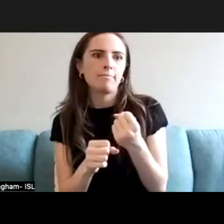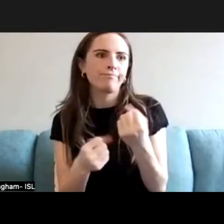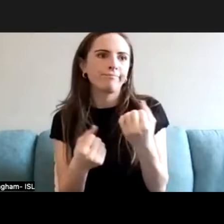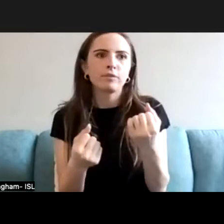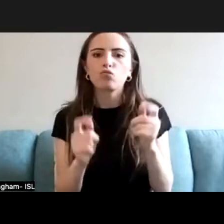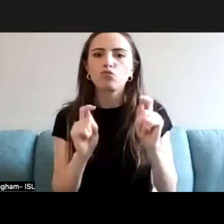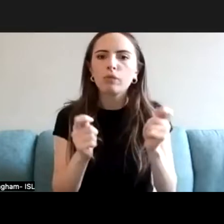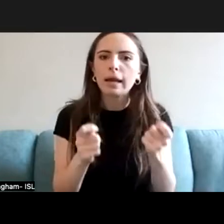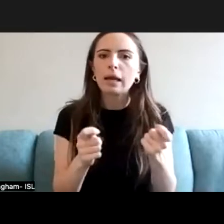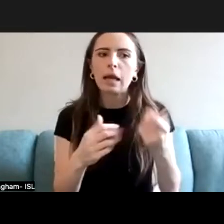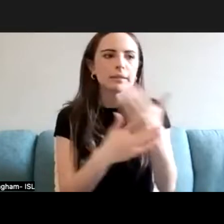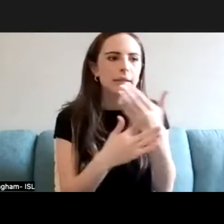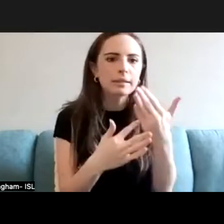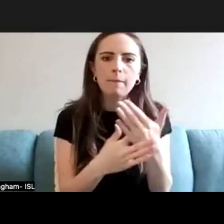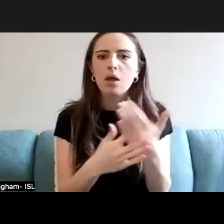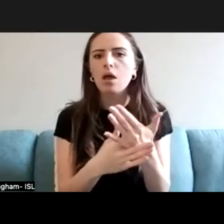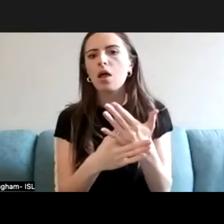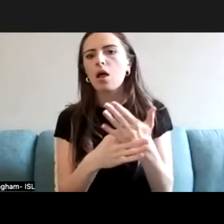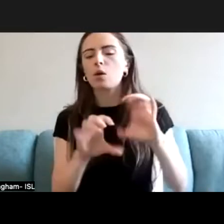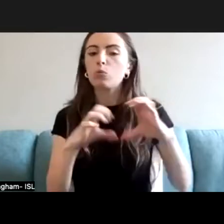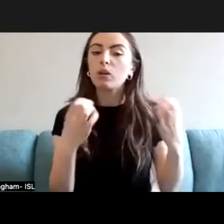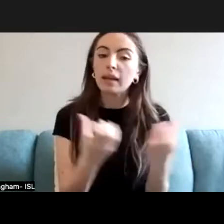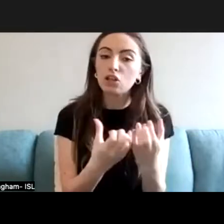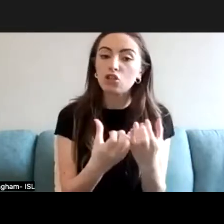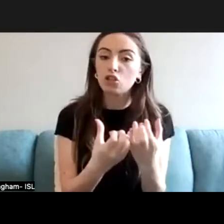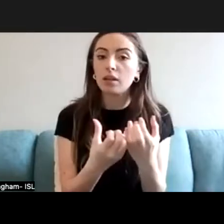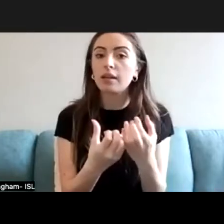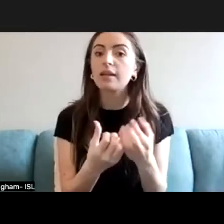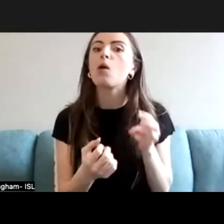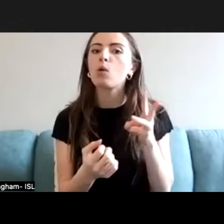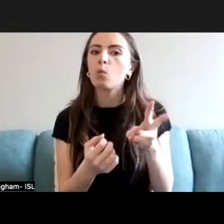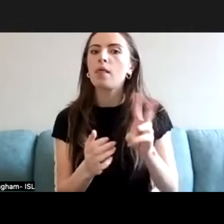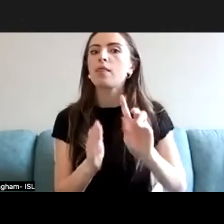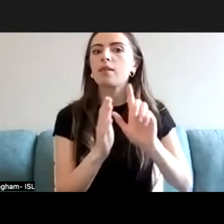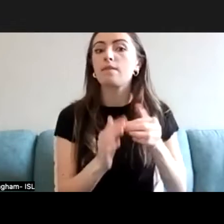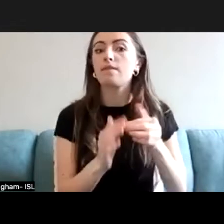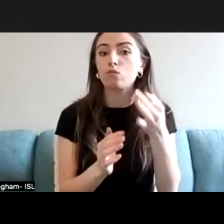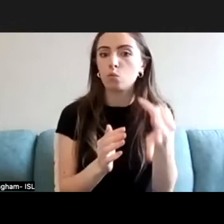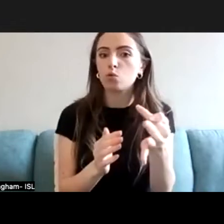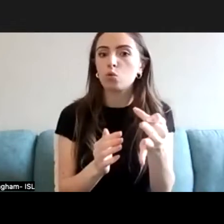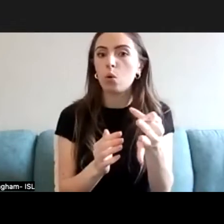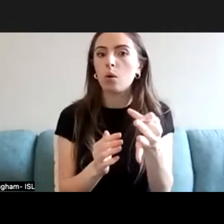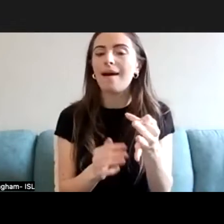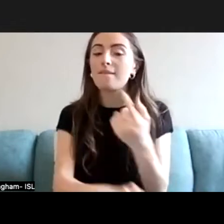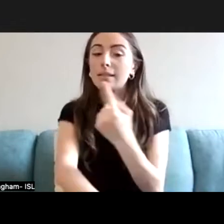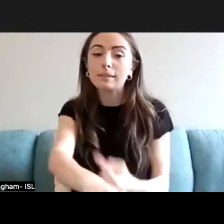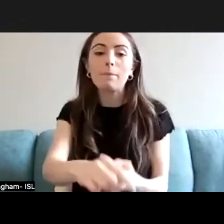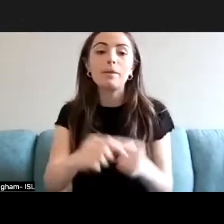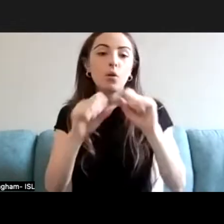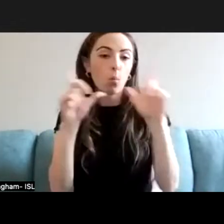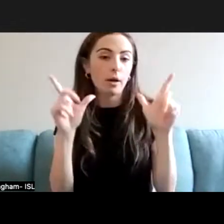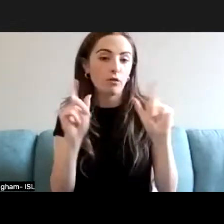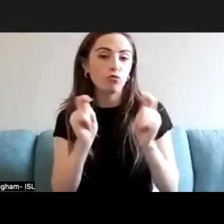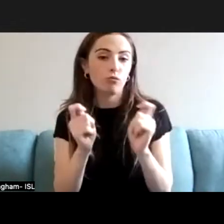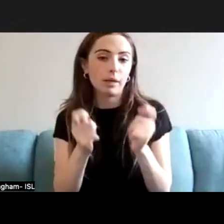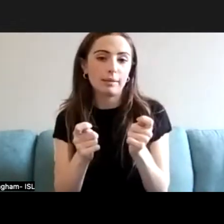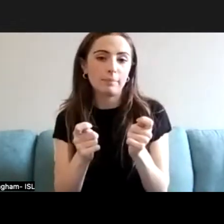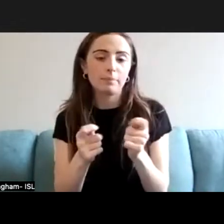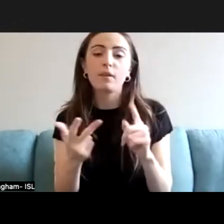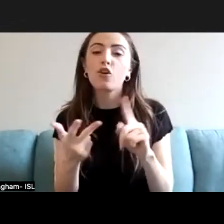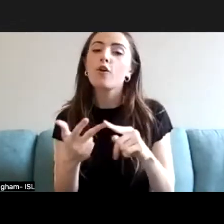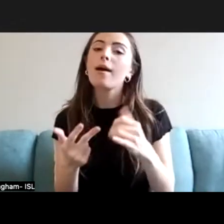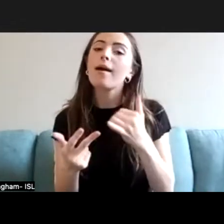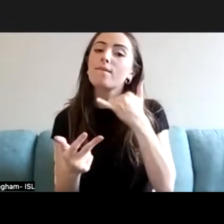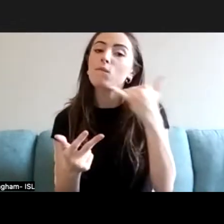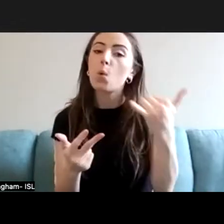formats after we've launched this toolkit, and we also run disability awareness training. We have a helpline as well for